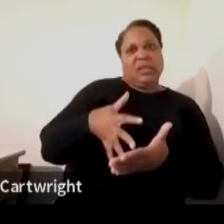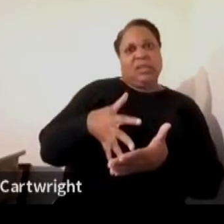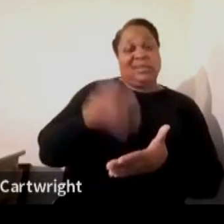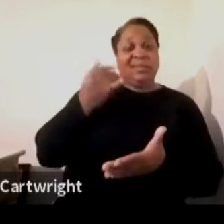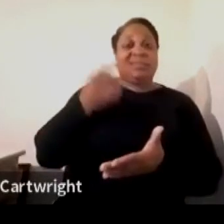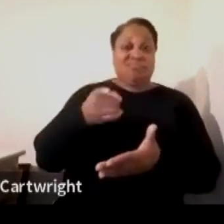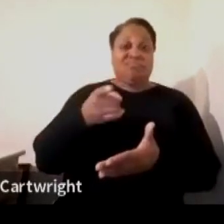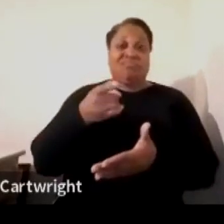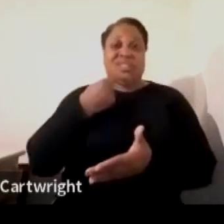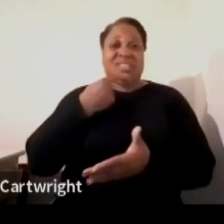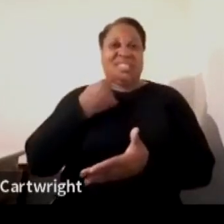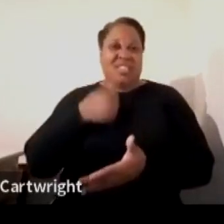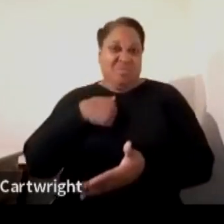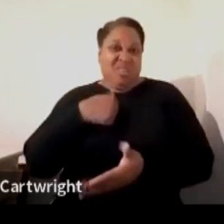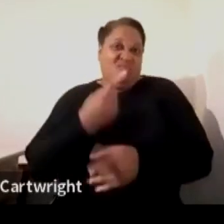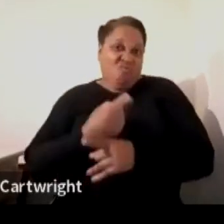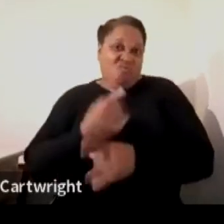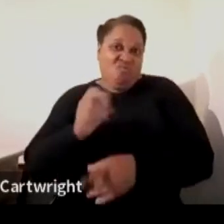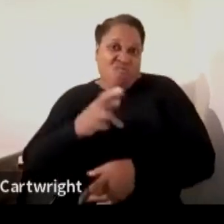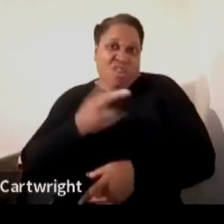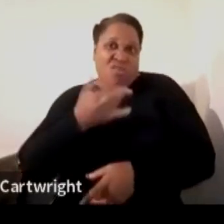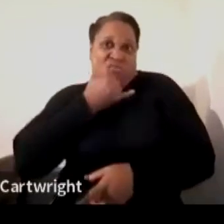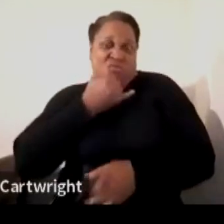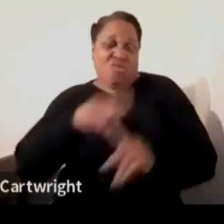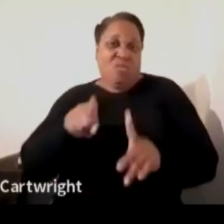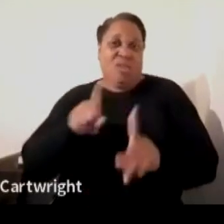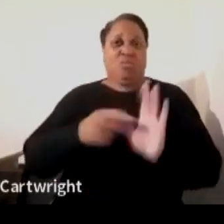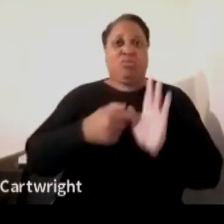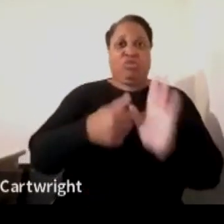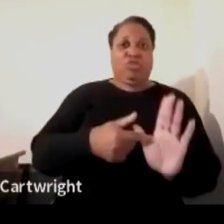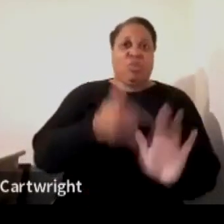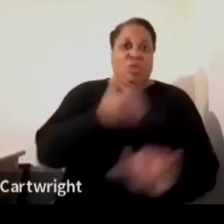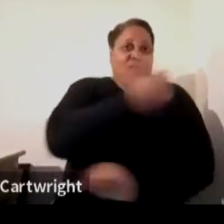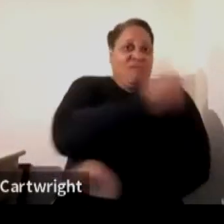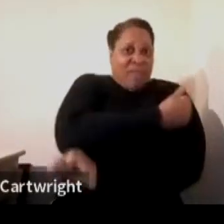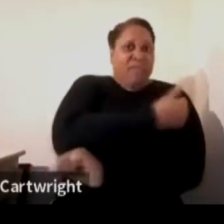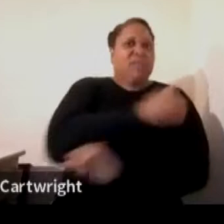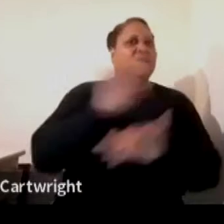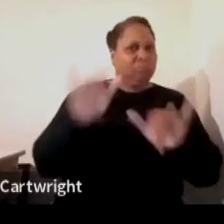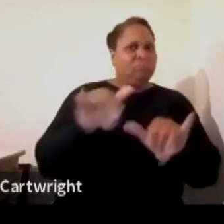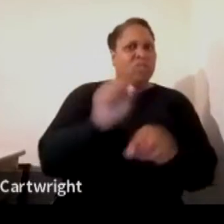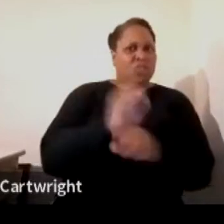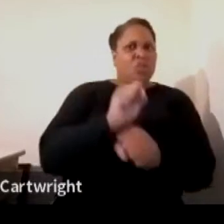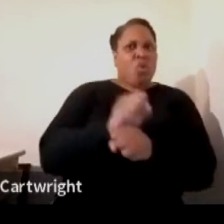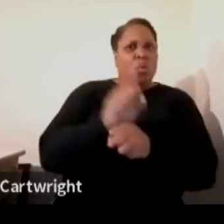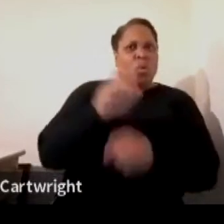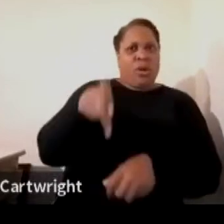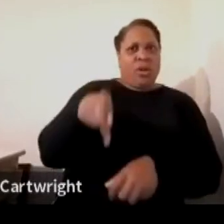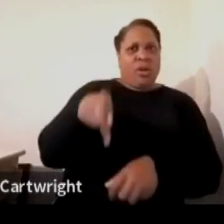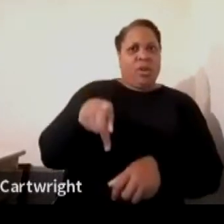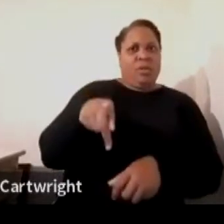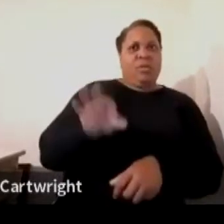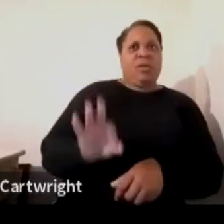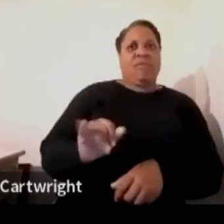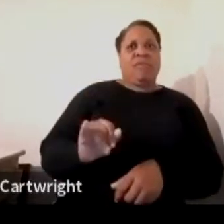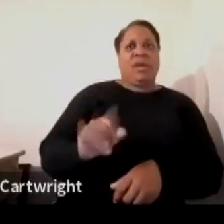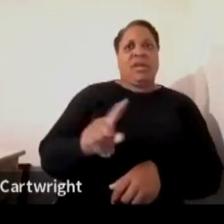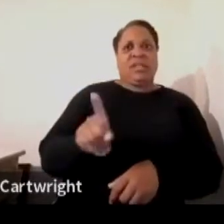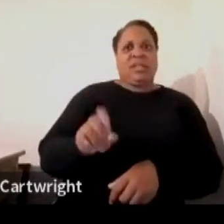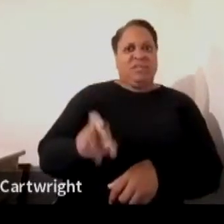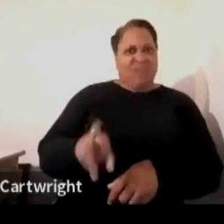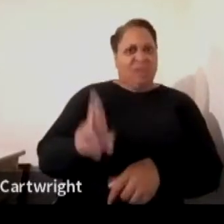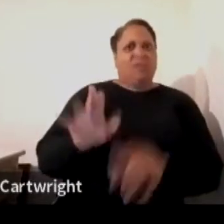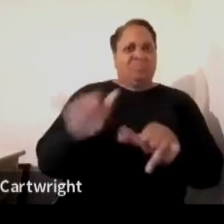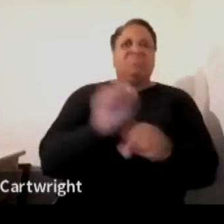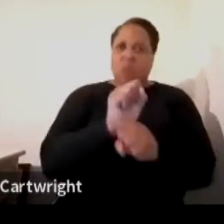wrong. It was shown that the Pfizer vaccine was still work. So that's good news for us. What I will say